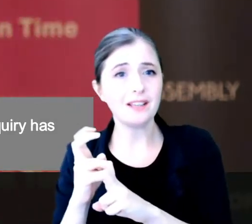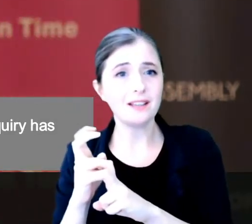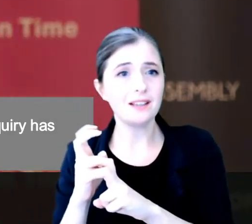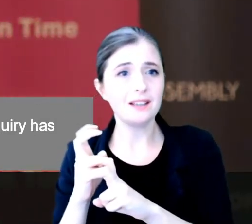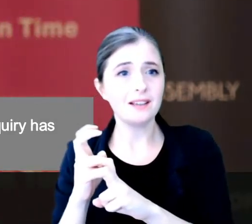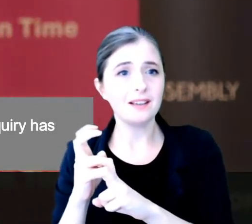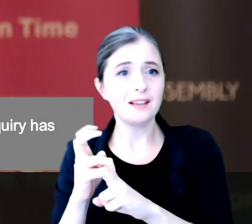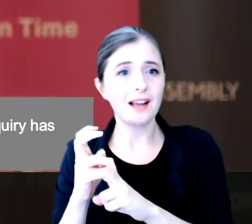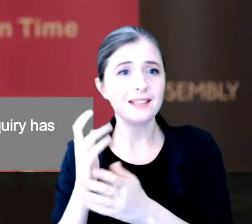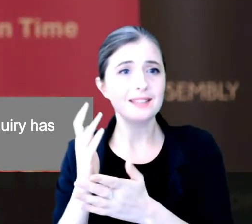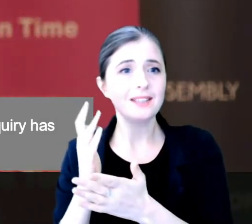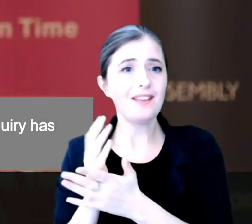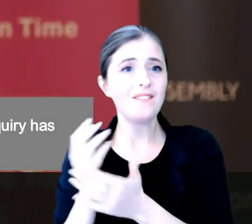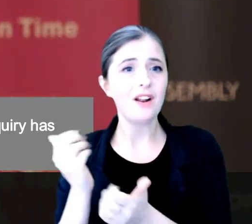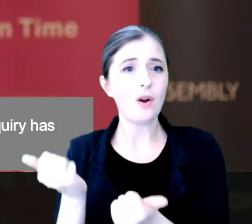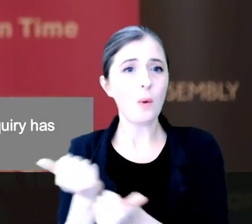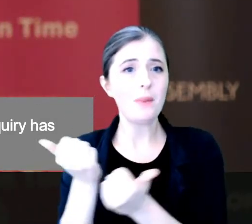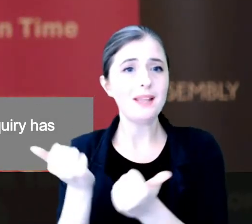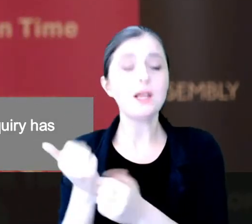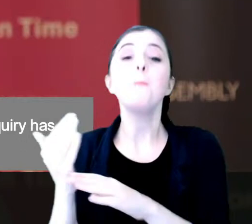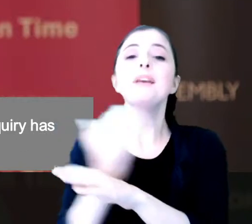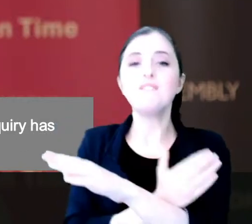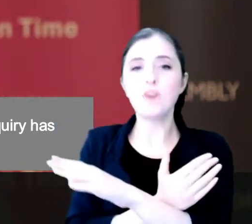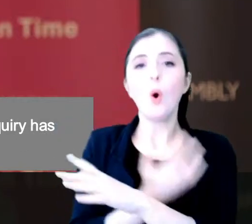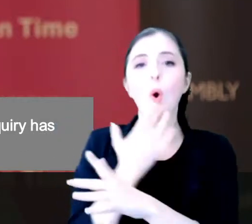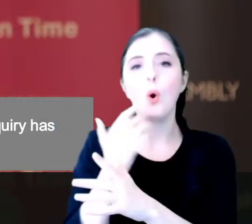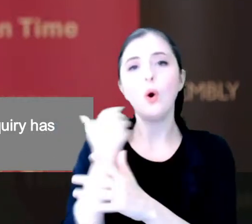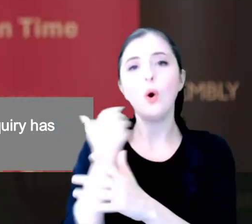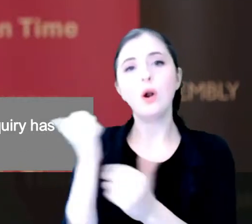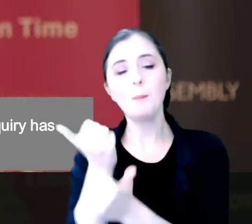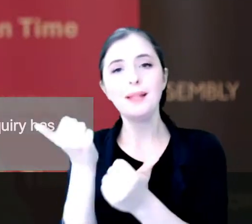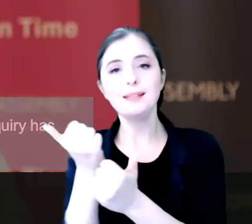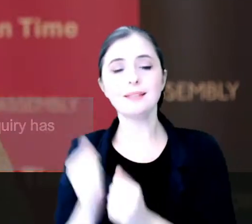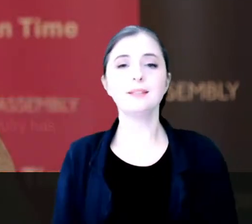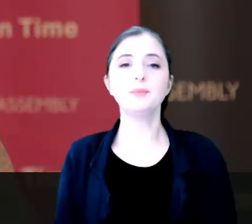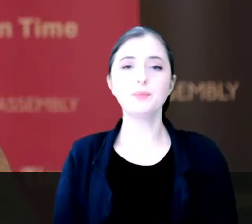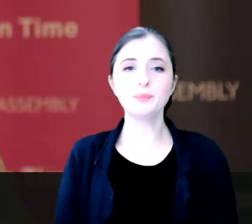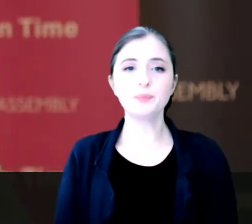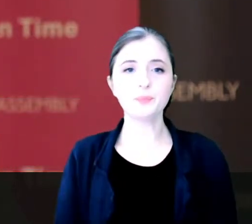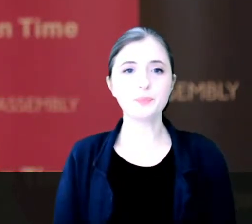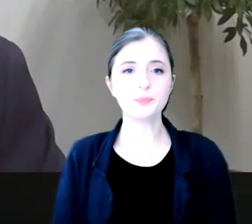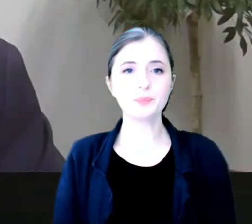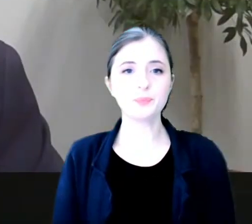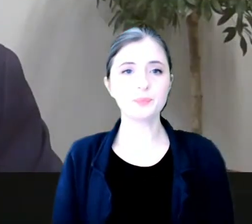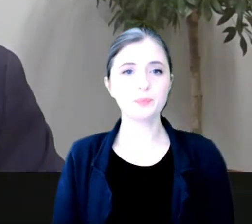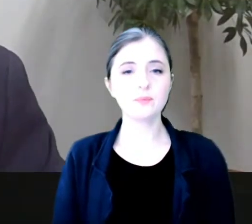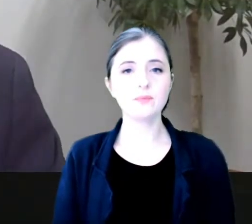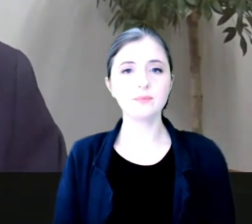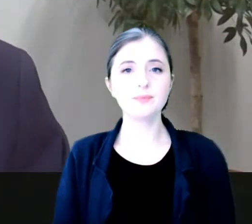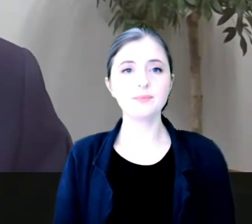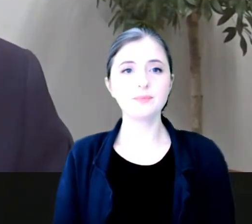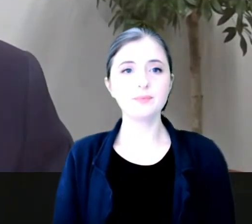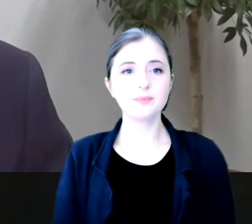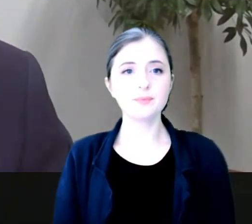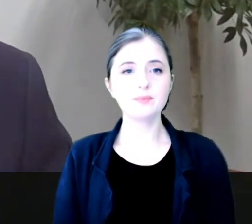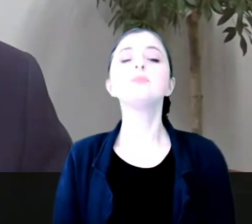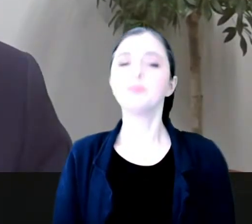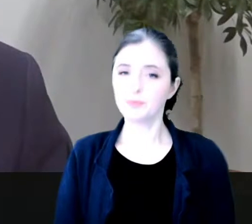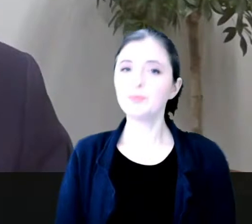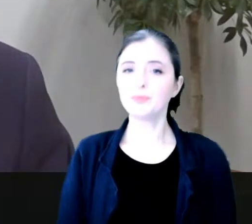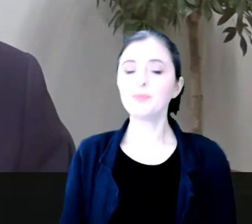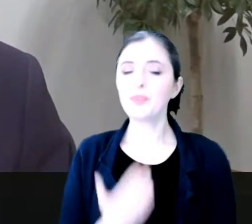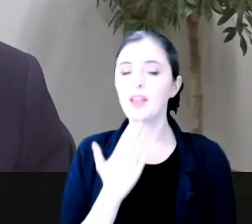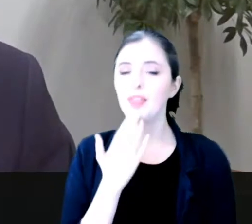questions heavily on tower blocks and Grenfell. Mr. Mayor. Thank you, Chair. Thanks for those